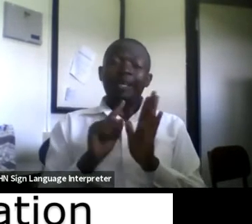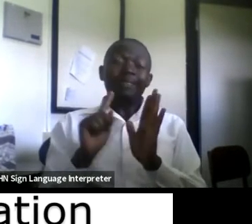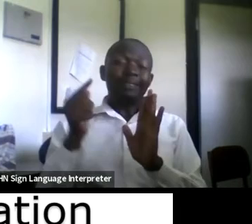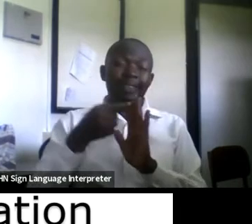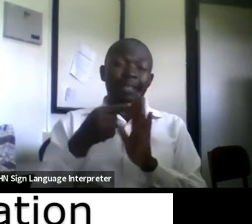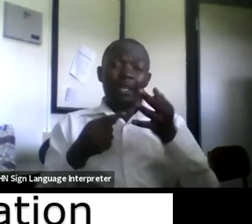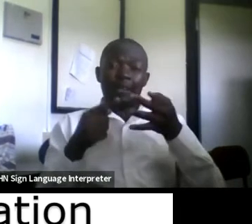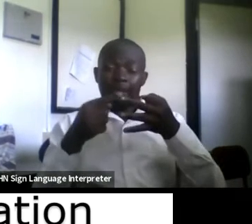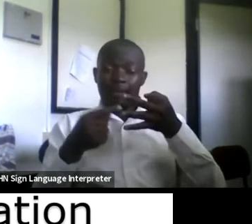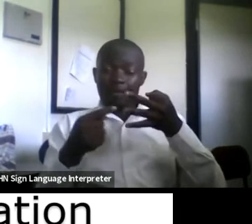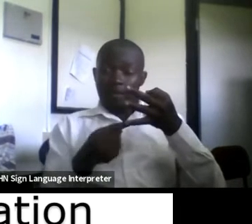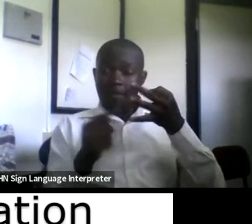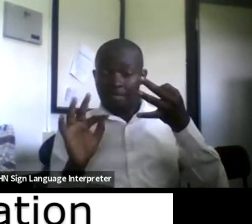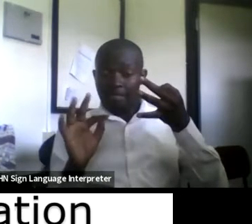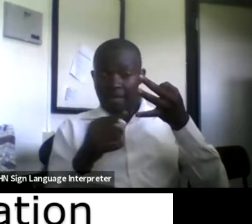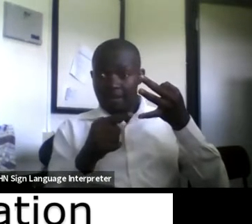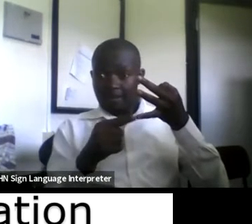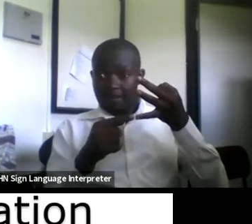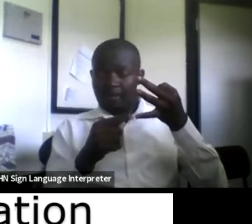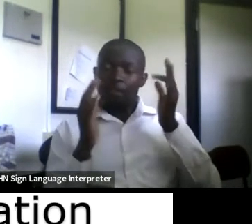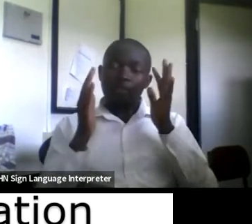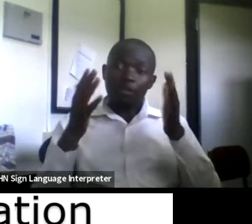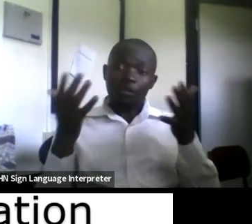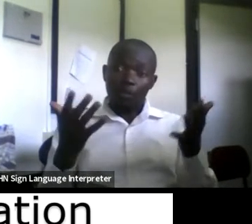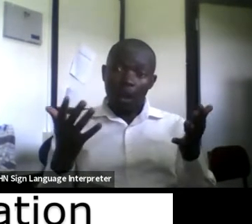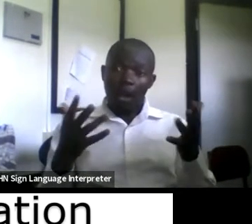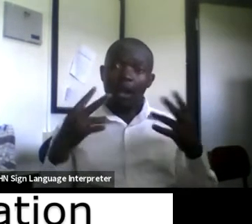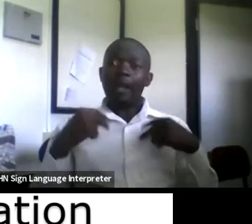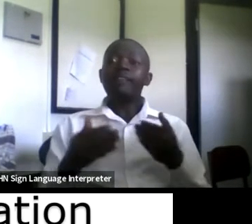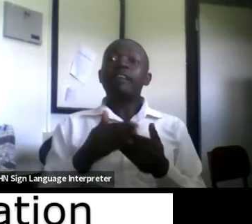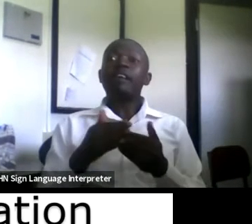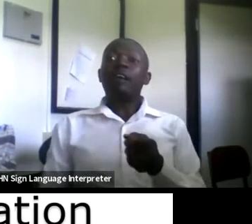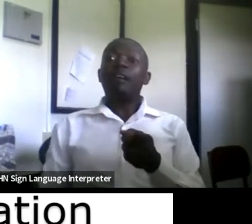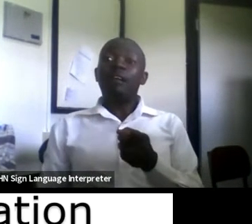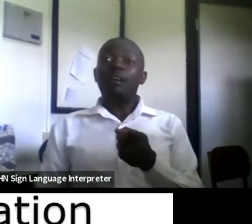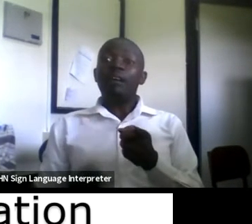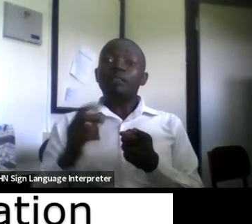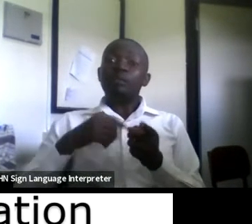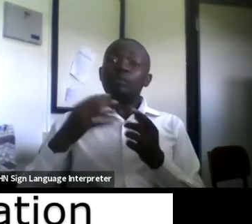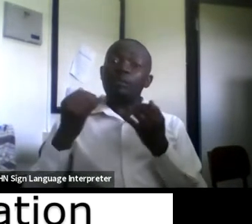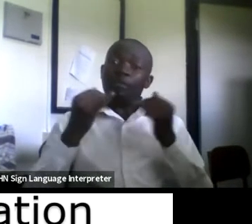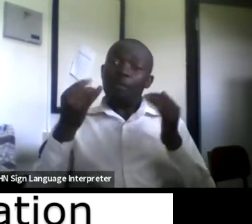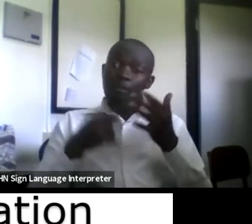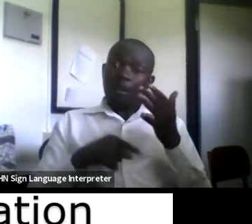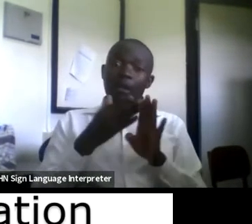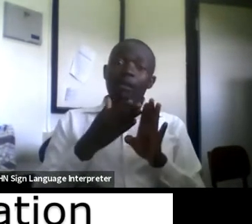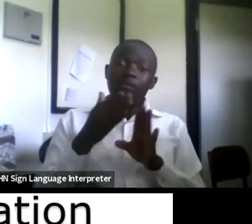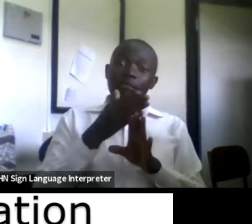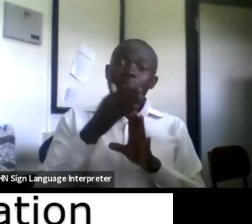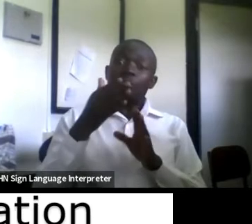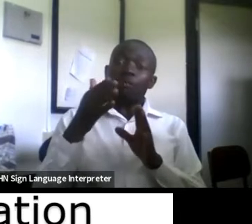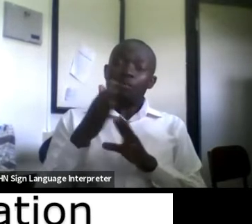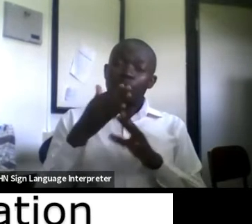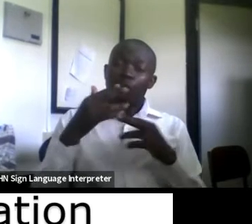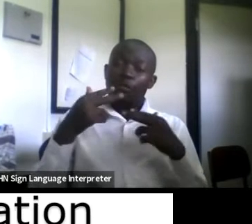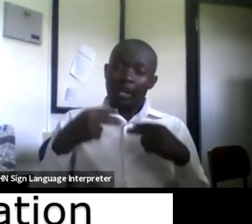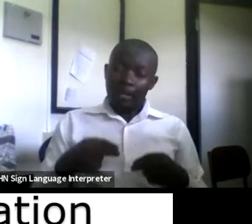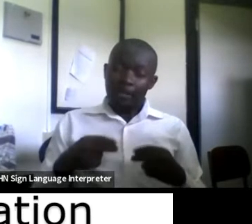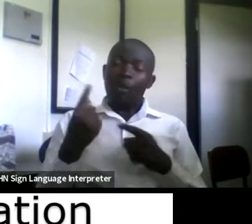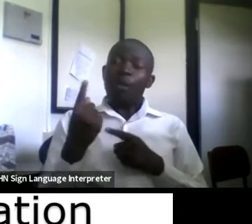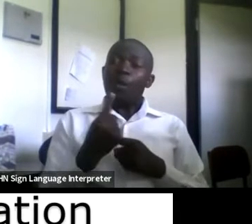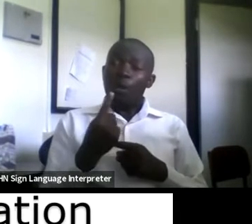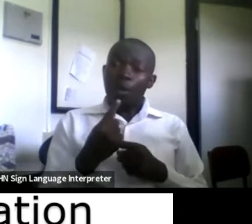healthcare. For the policy paper also, I just would like to tell you that we focused on health, not on the various other aspects